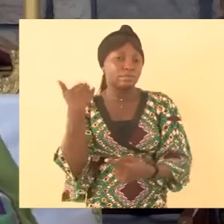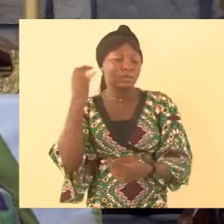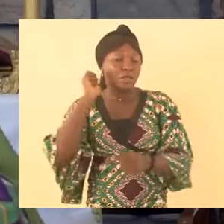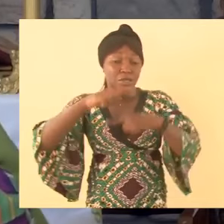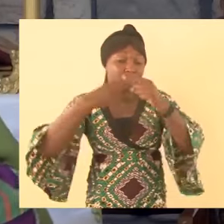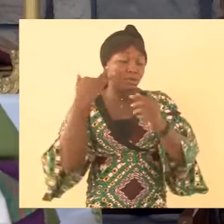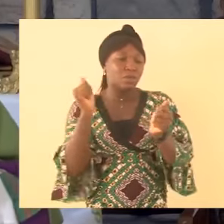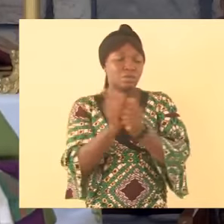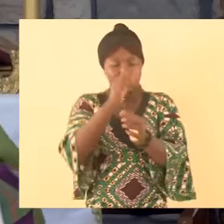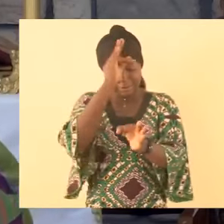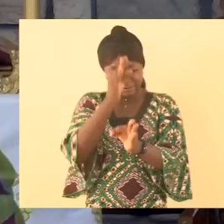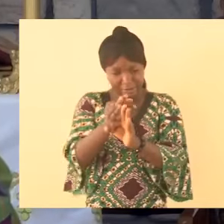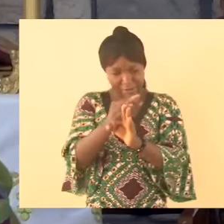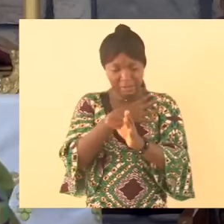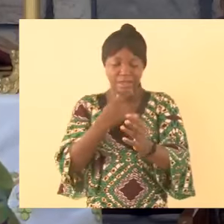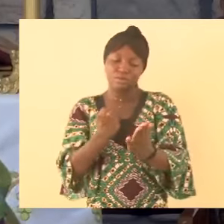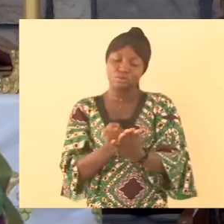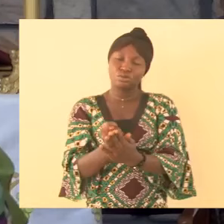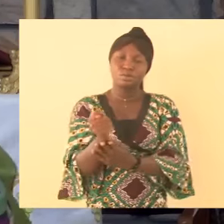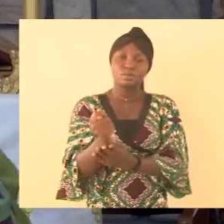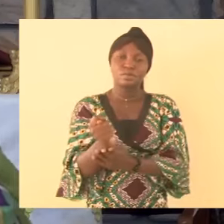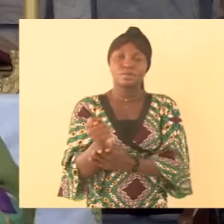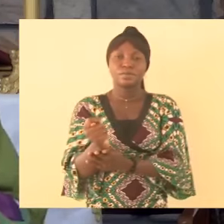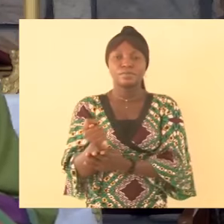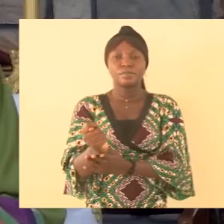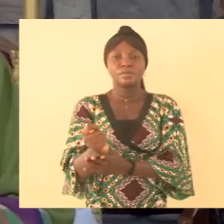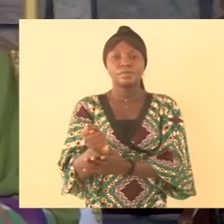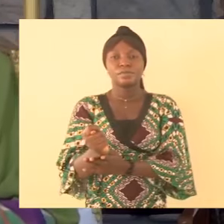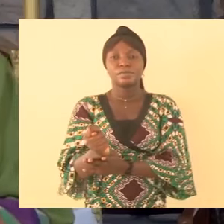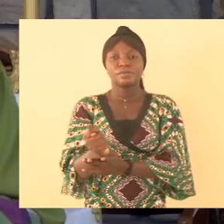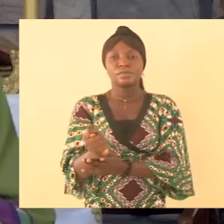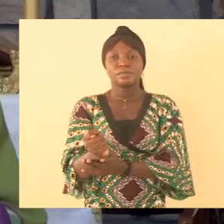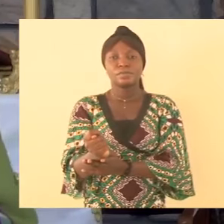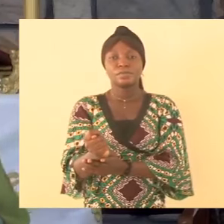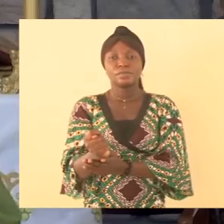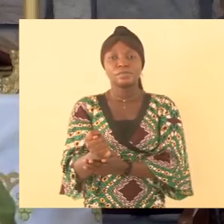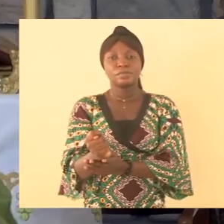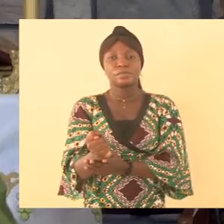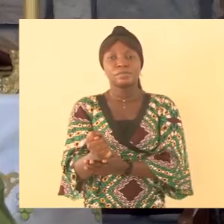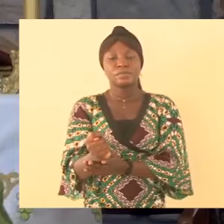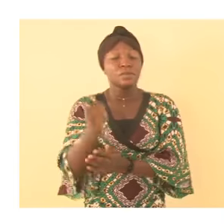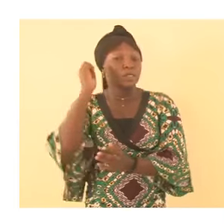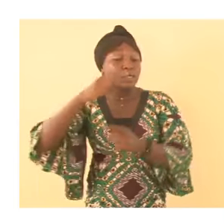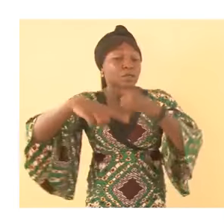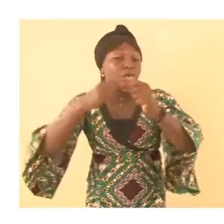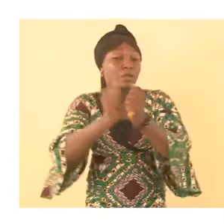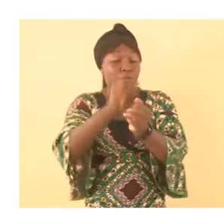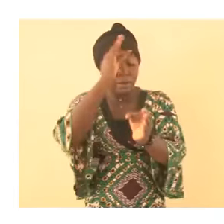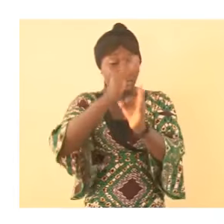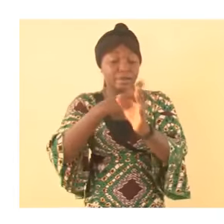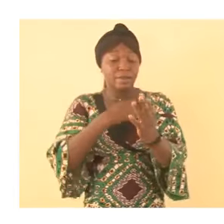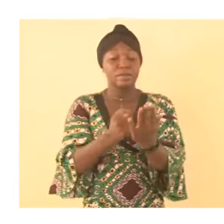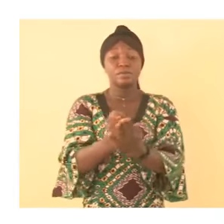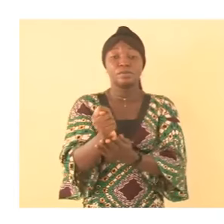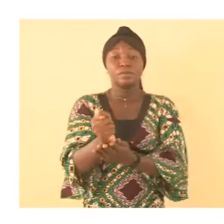He went with faith and trust. He went with faith